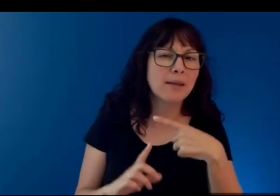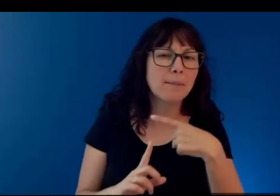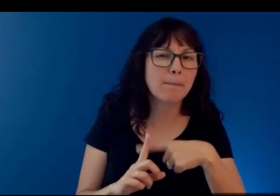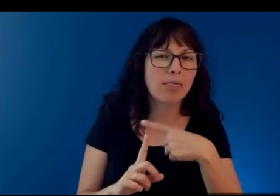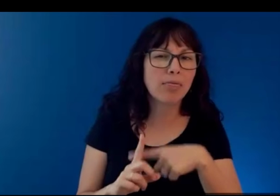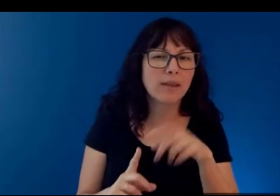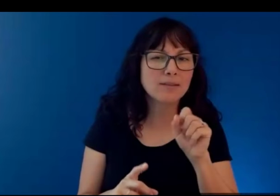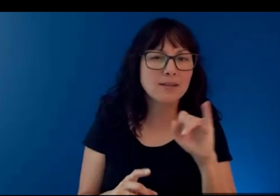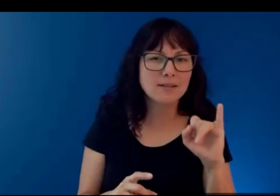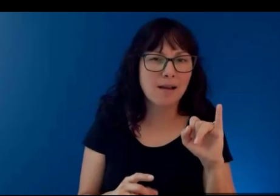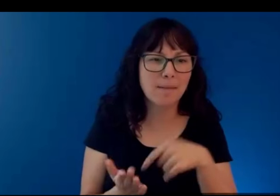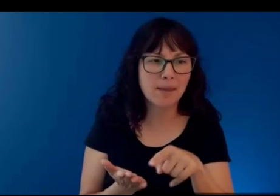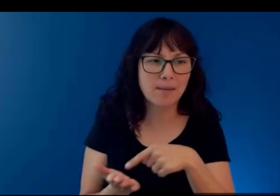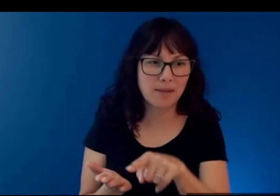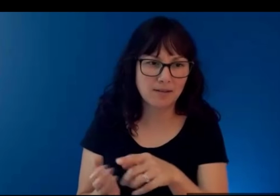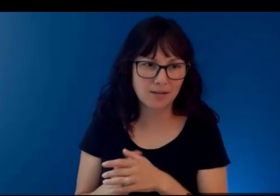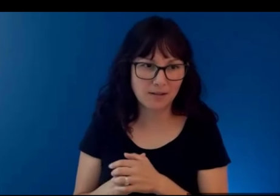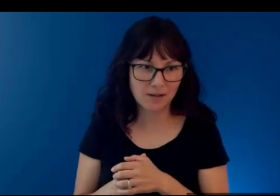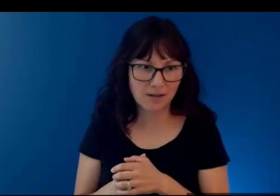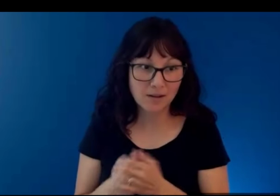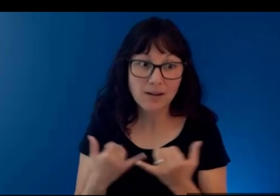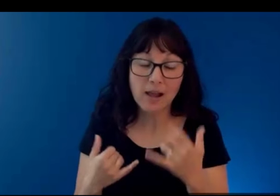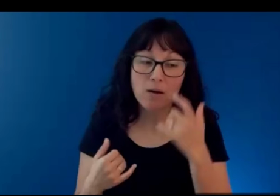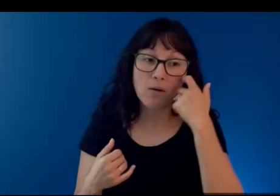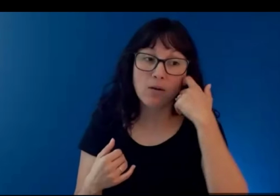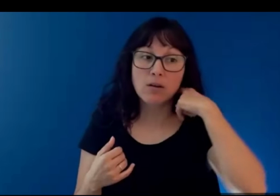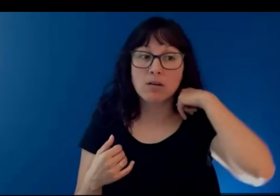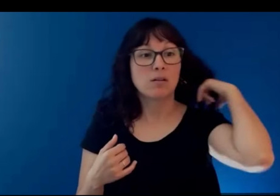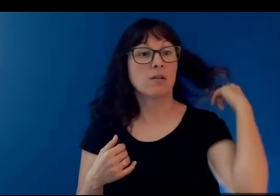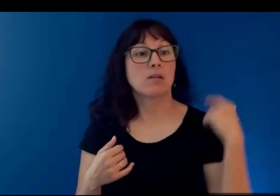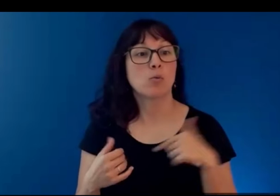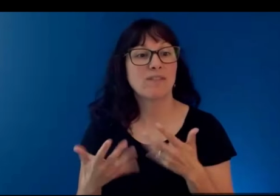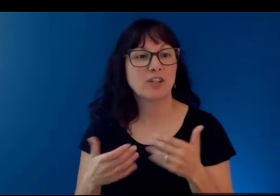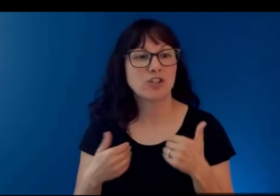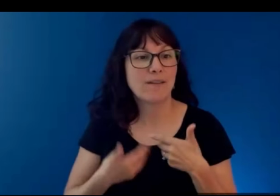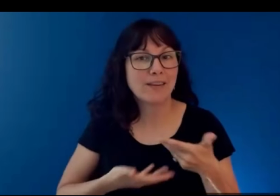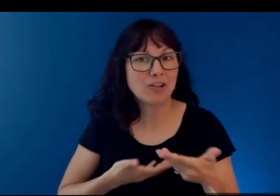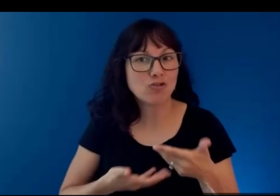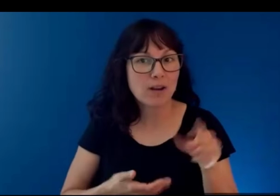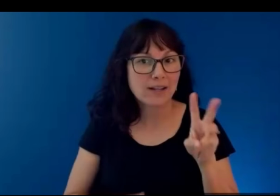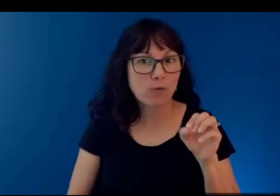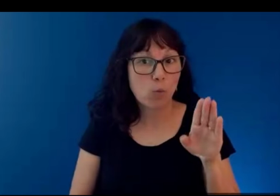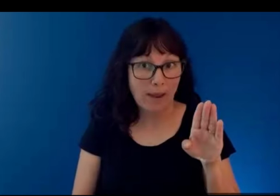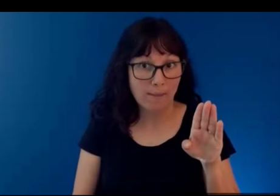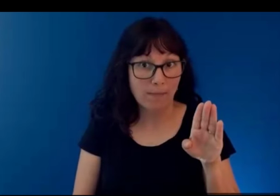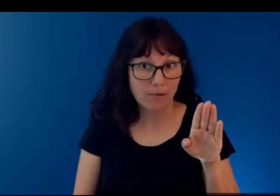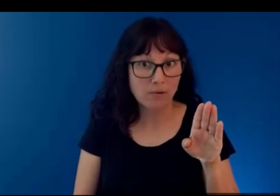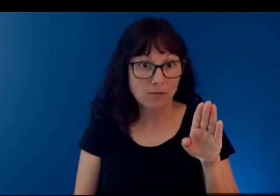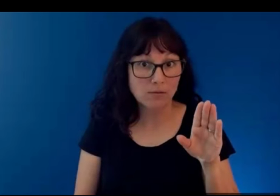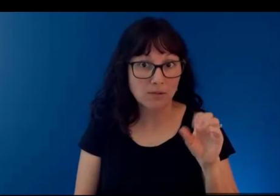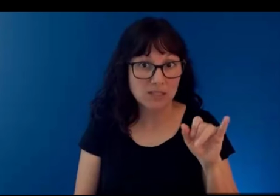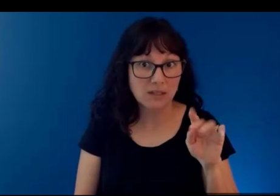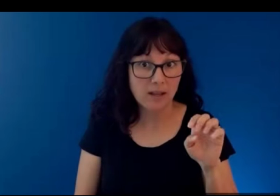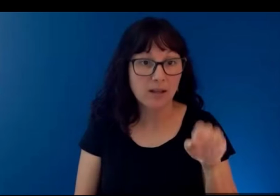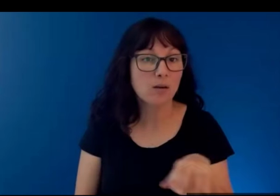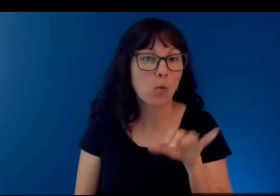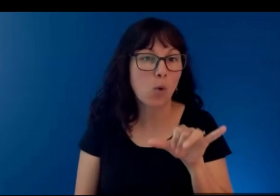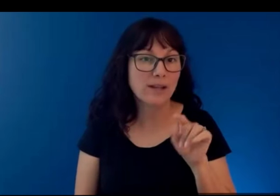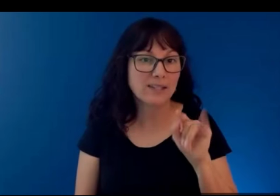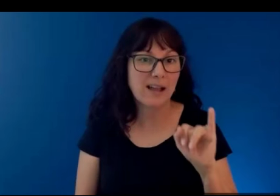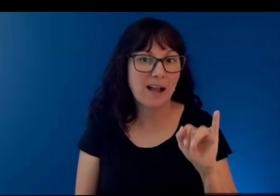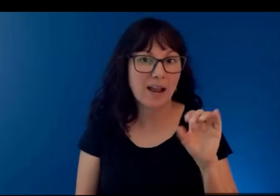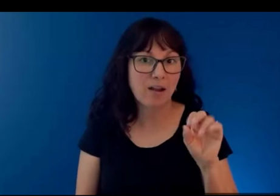monthly SSI payment. Now, we do have an interactive web version at this website, which is